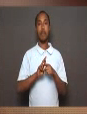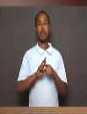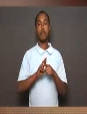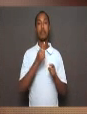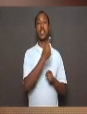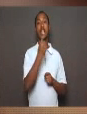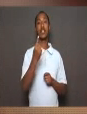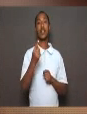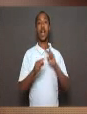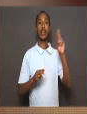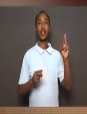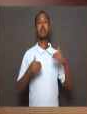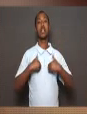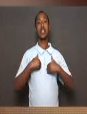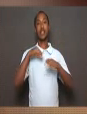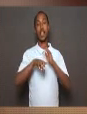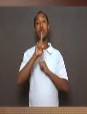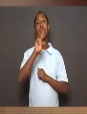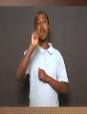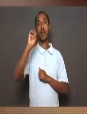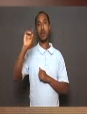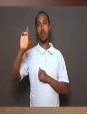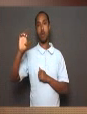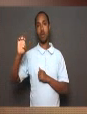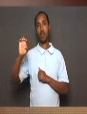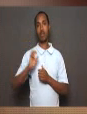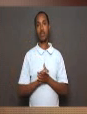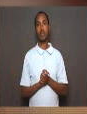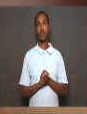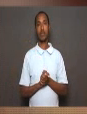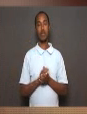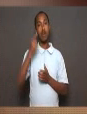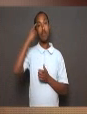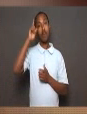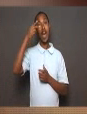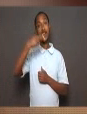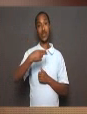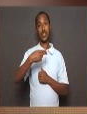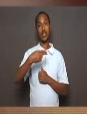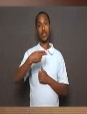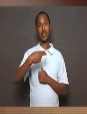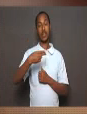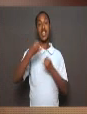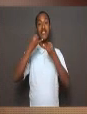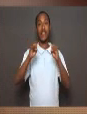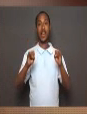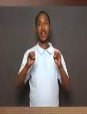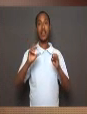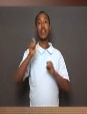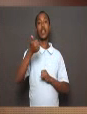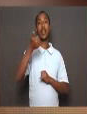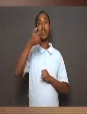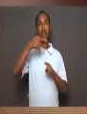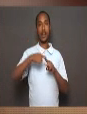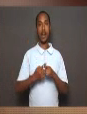each reactant that are present within 1 mole. For hydrogen, we would